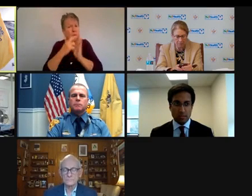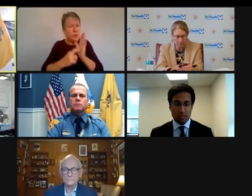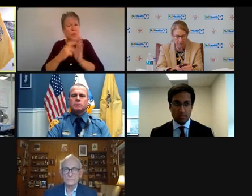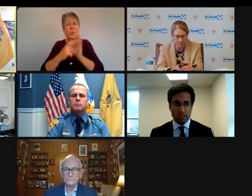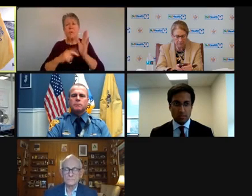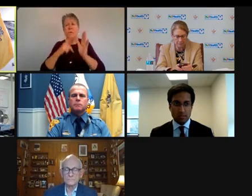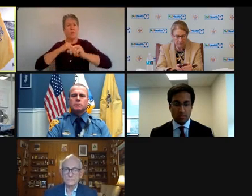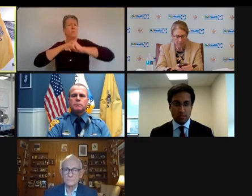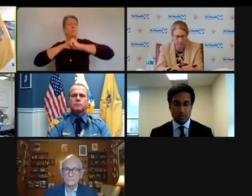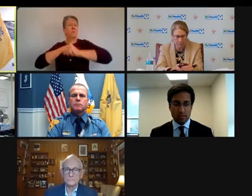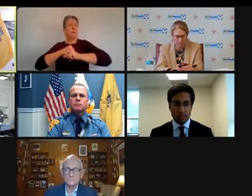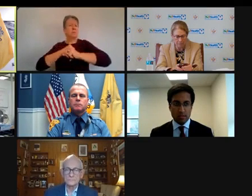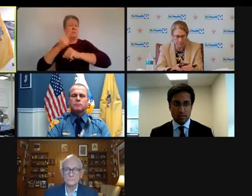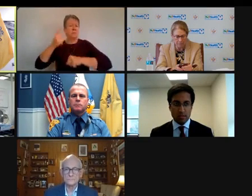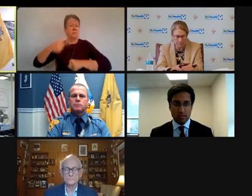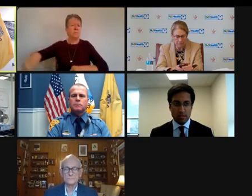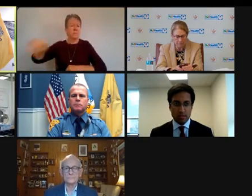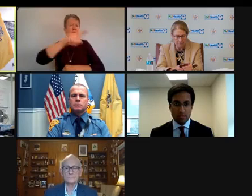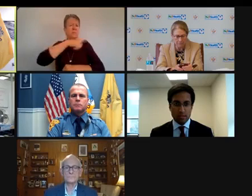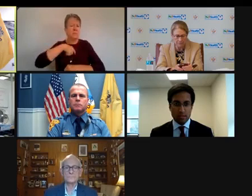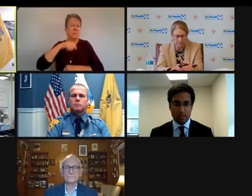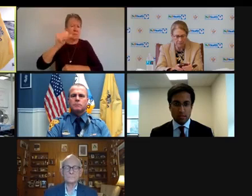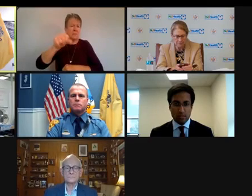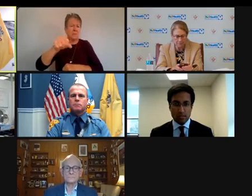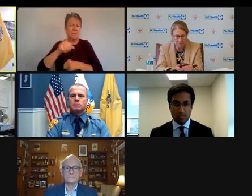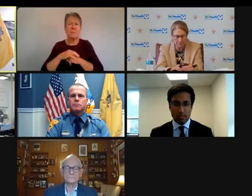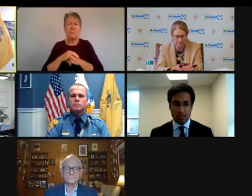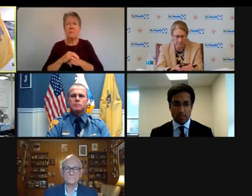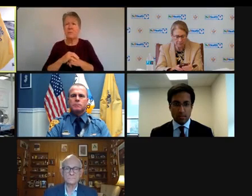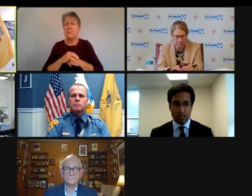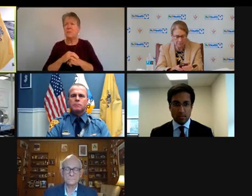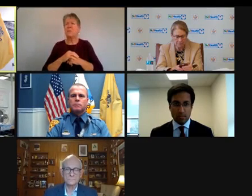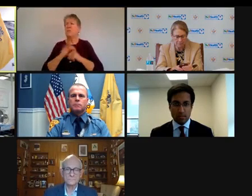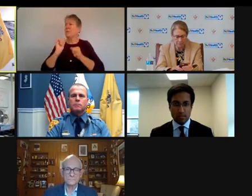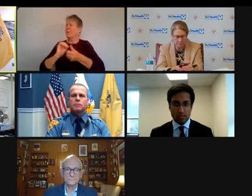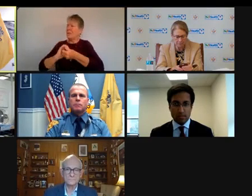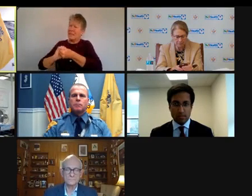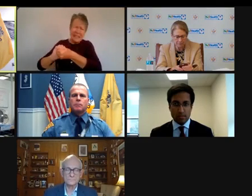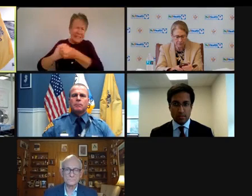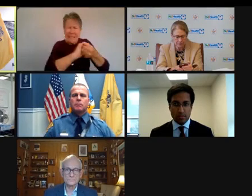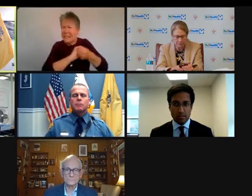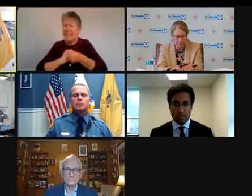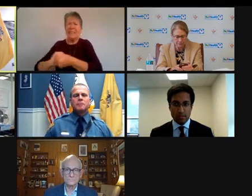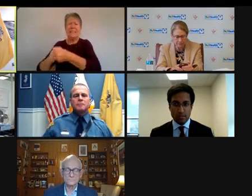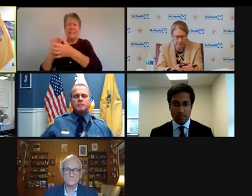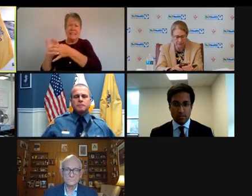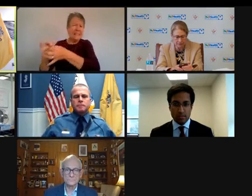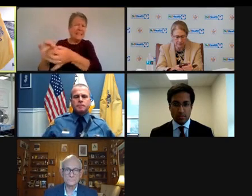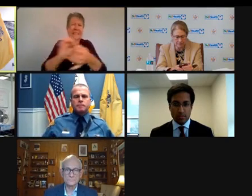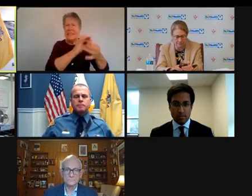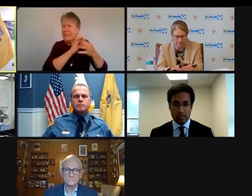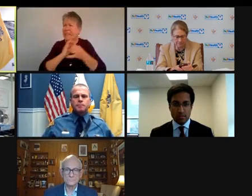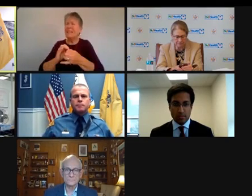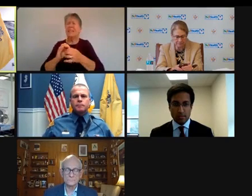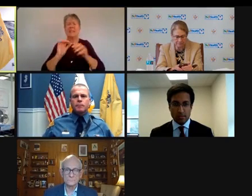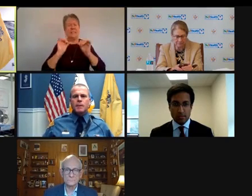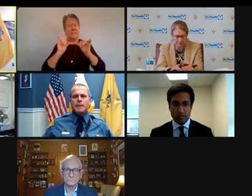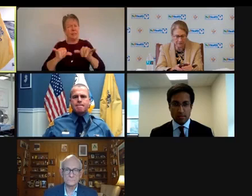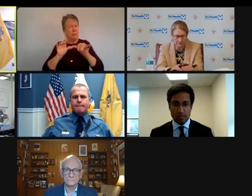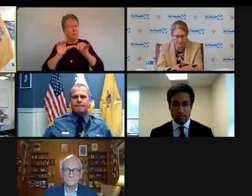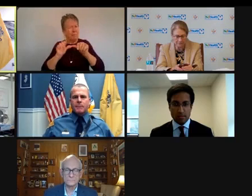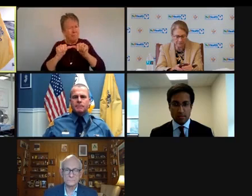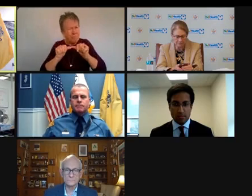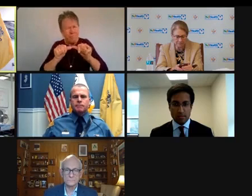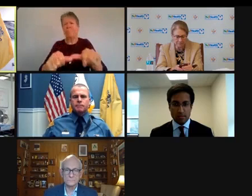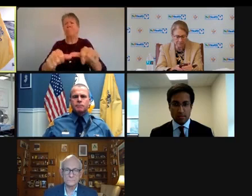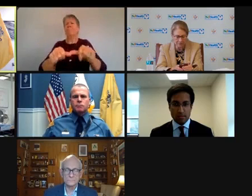what we've been doing from the beginning. We band together as one team and do this together. So before we get to health stuff, a